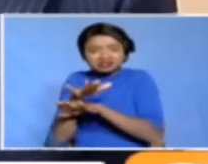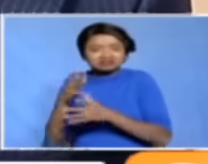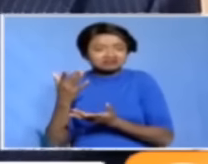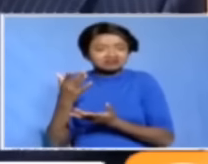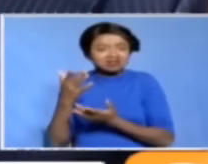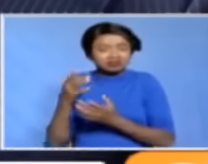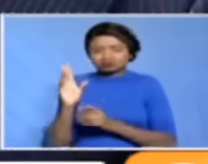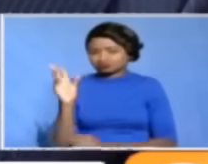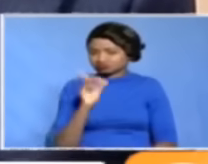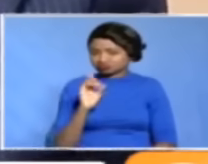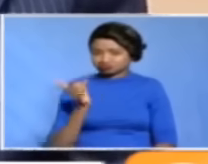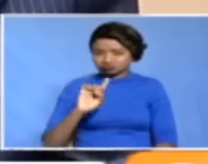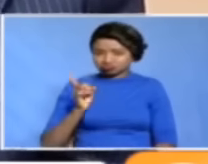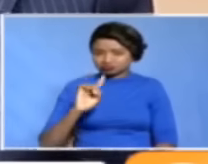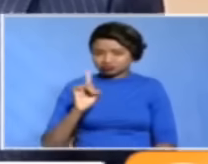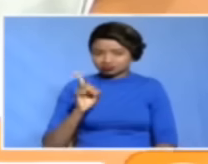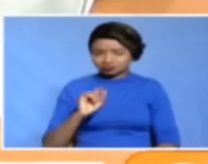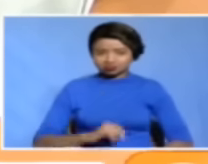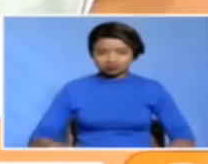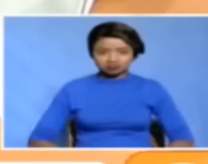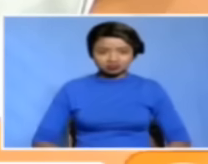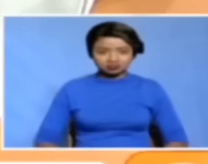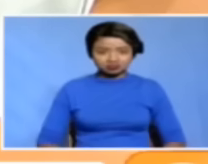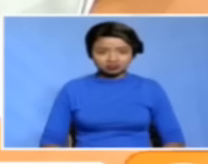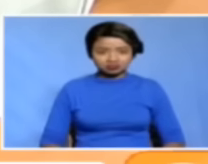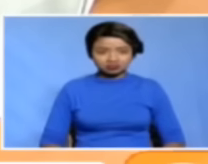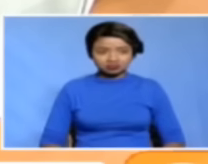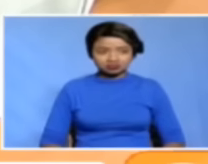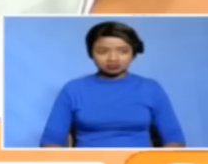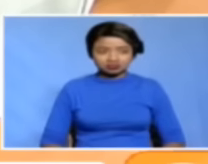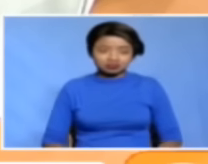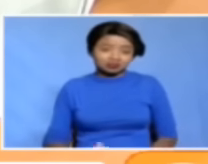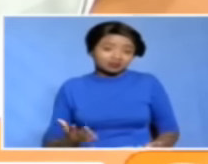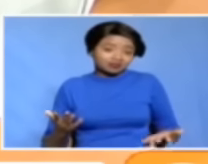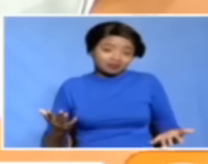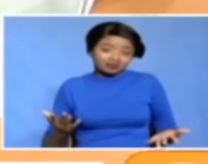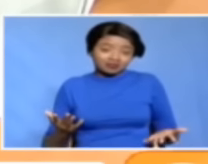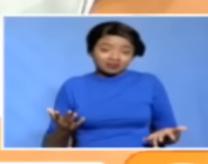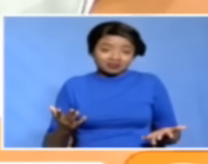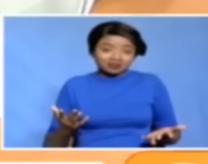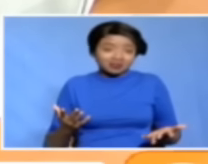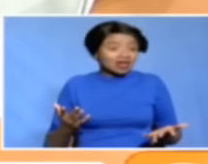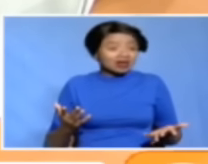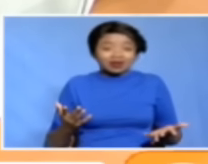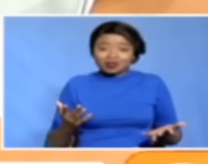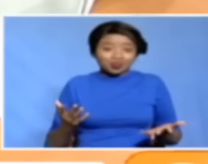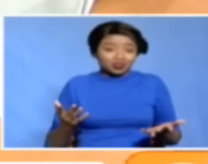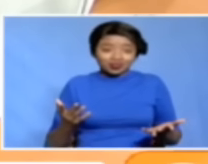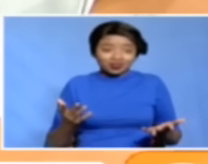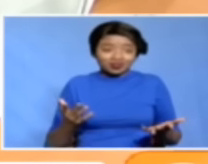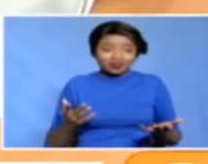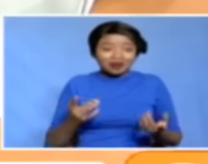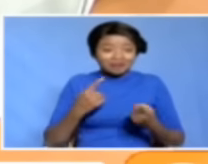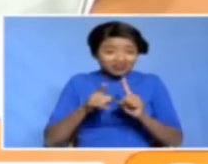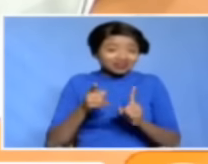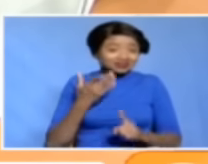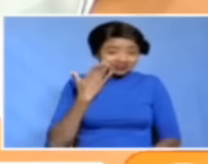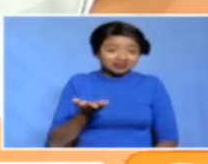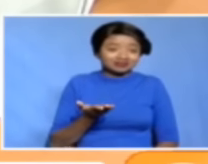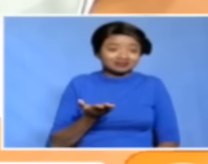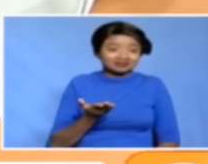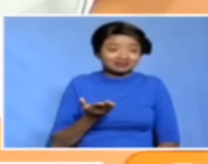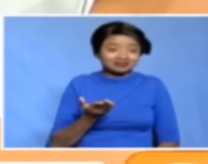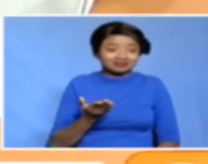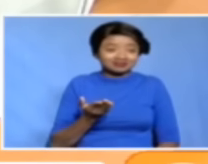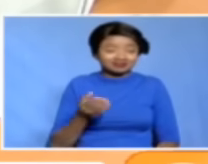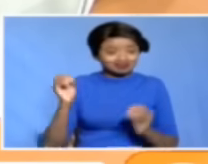community. Well, and that tells you. Well, the Senate is from. But I mean, this is not here nor there. No, it's balanced. No. Anyway. It's not. It's